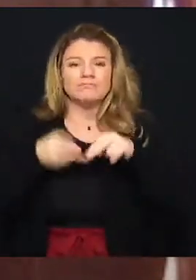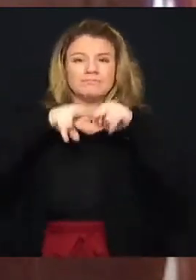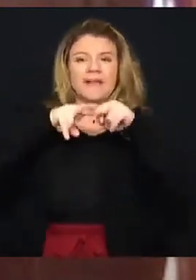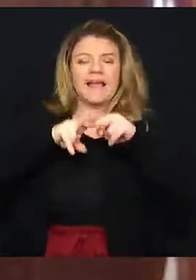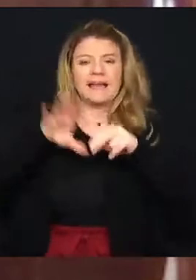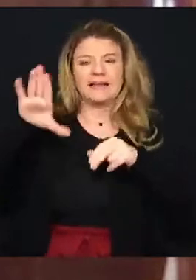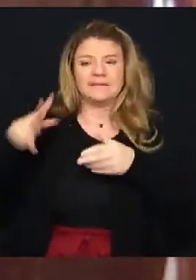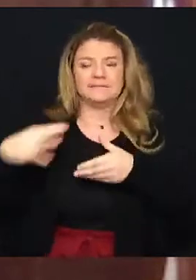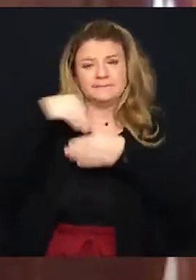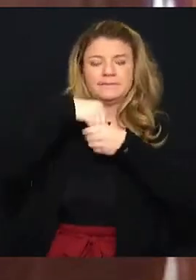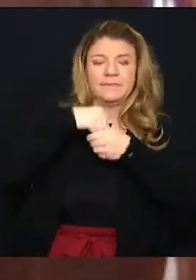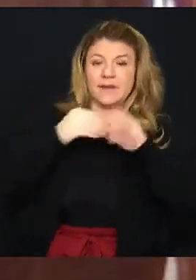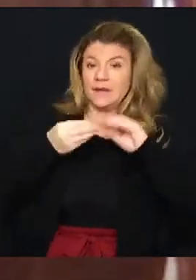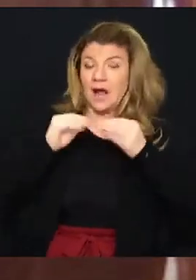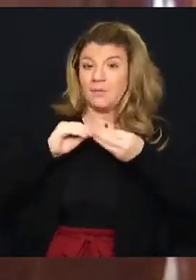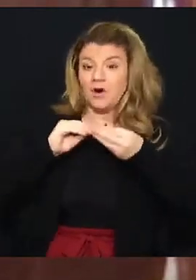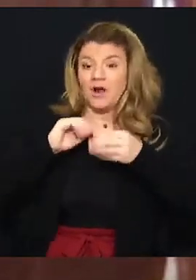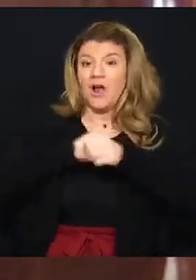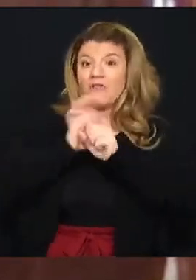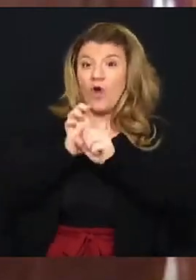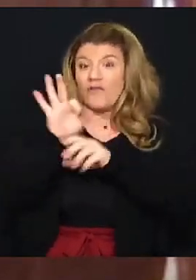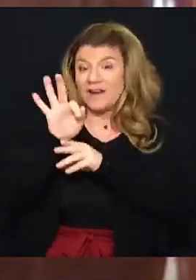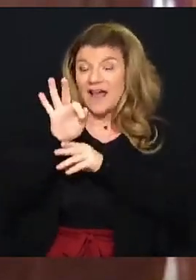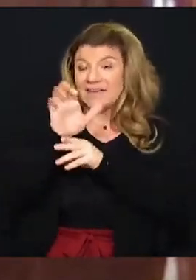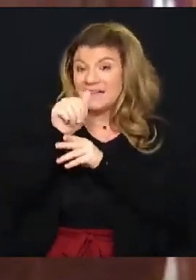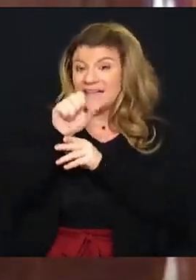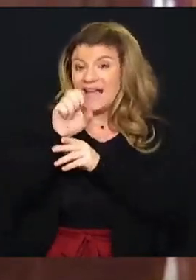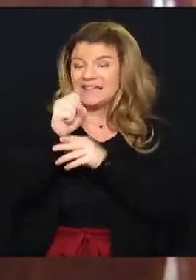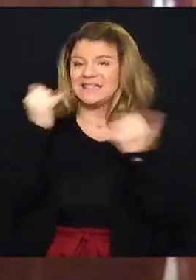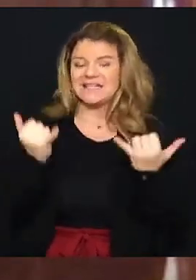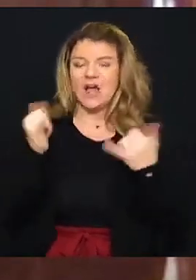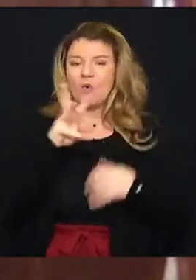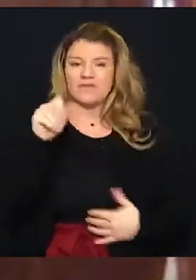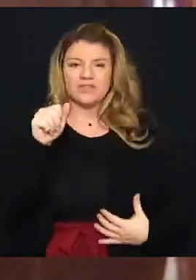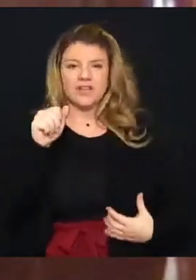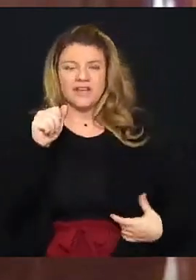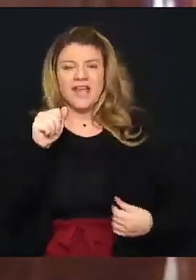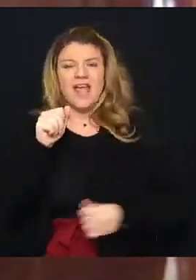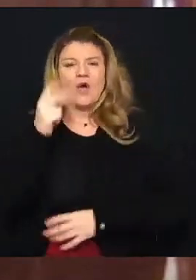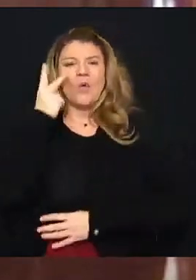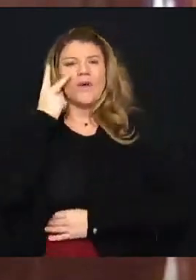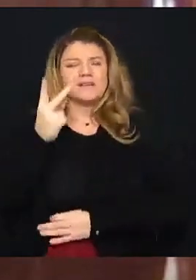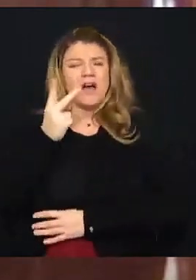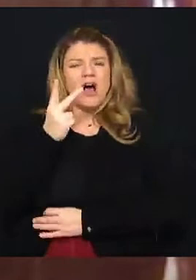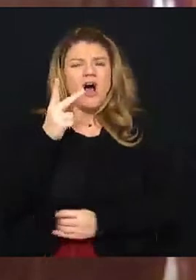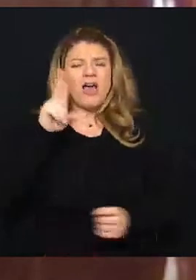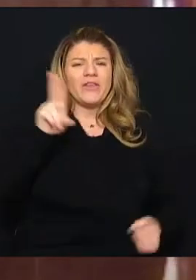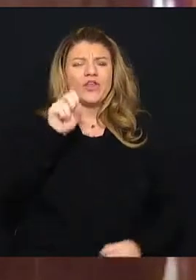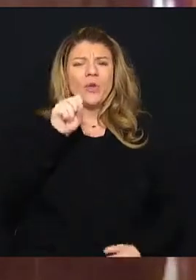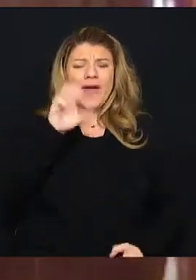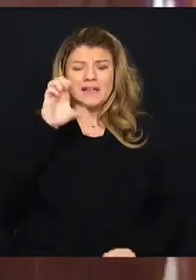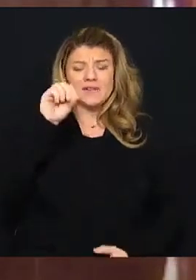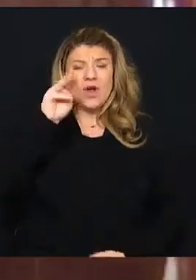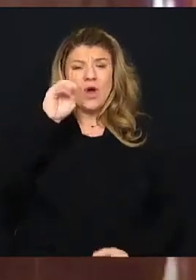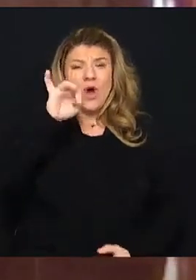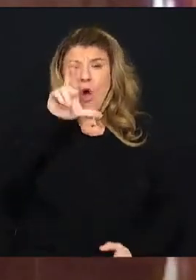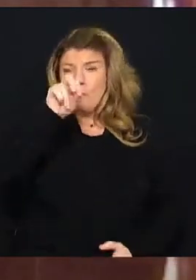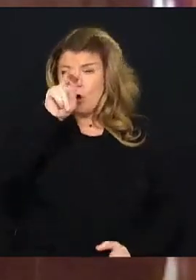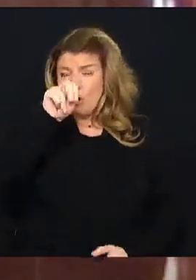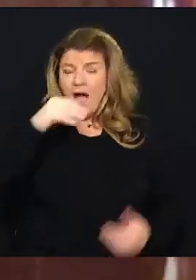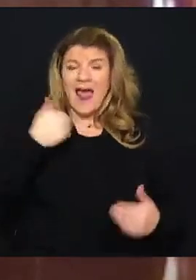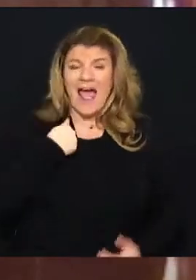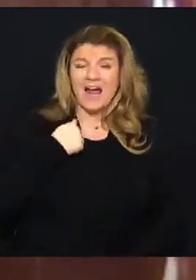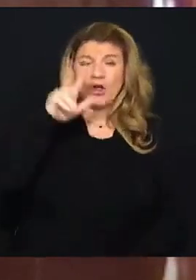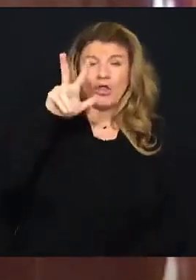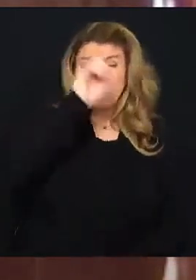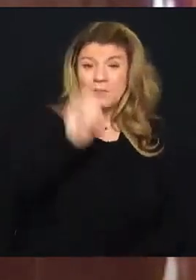the number of COVID-19 cases in West Virginia. And we saw in the US that Omicron went from